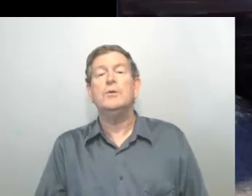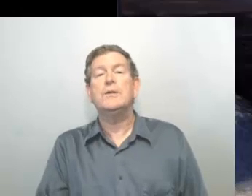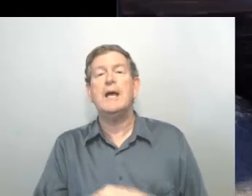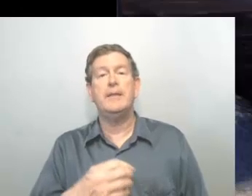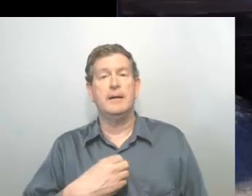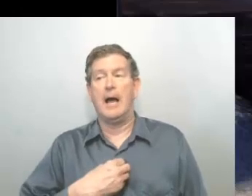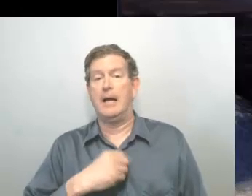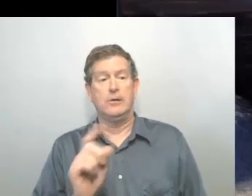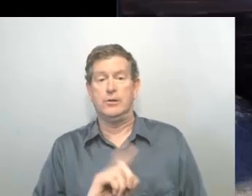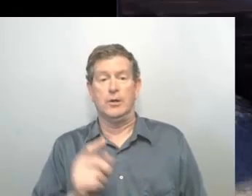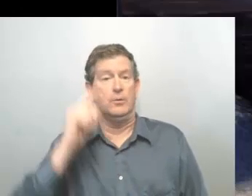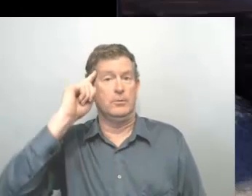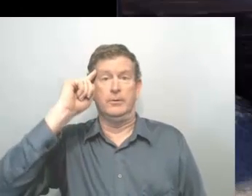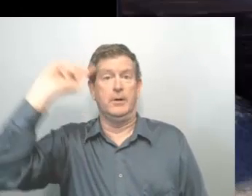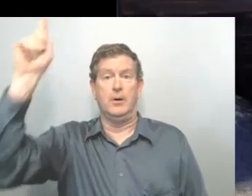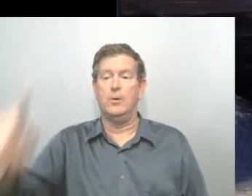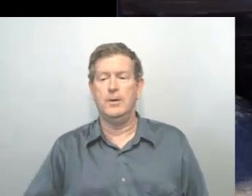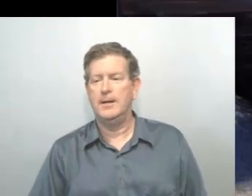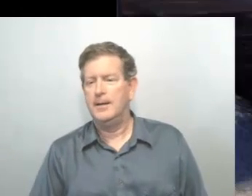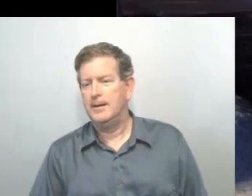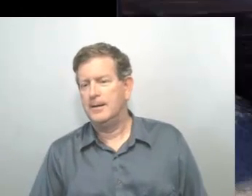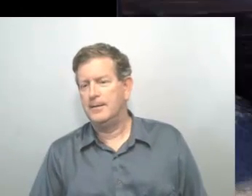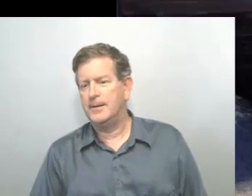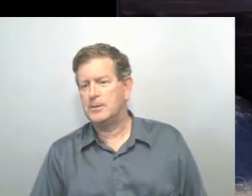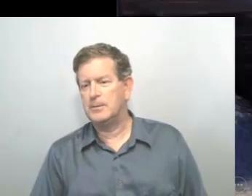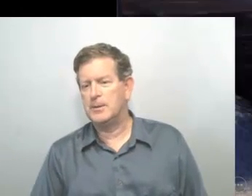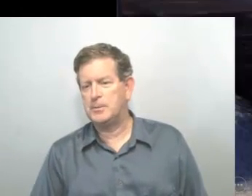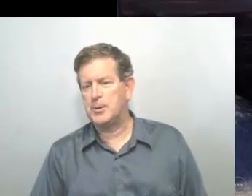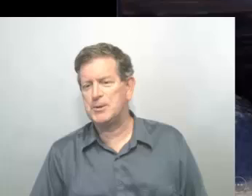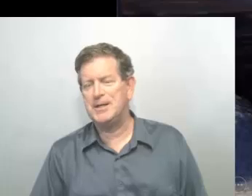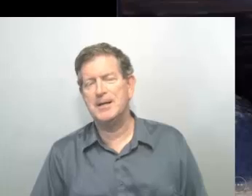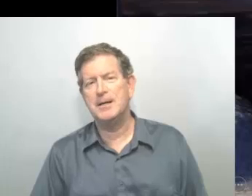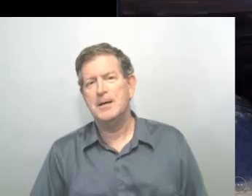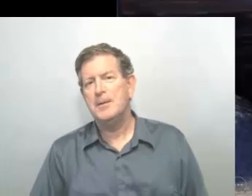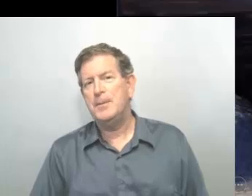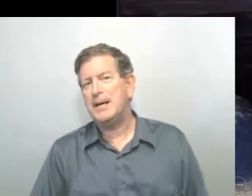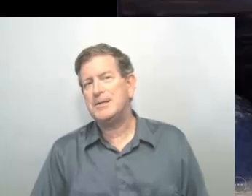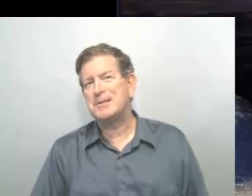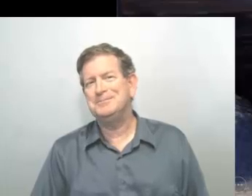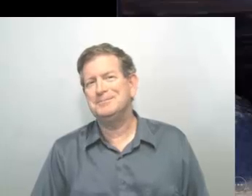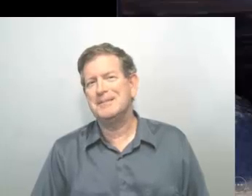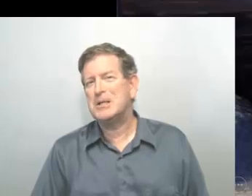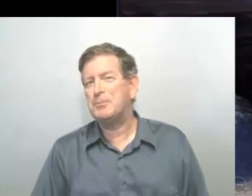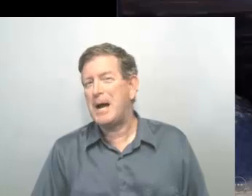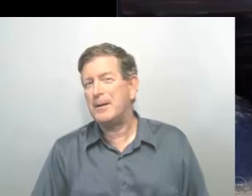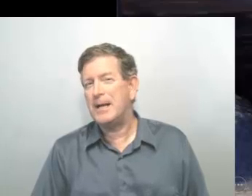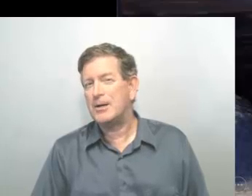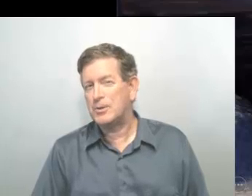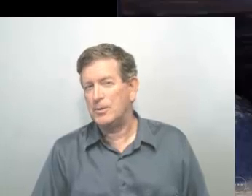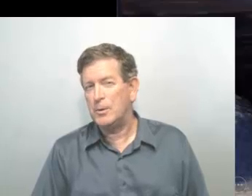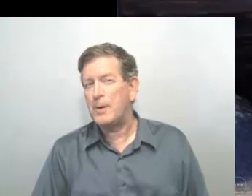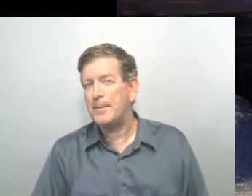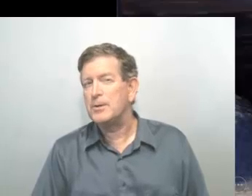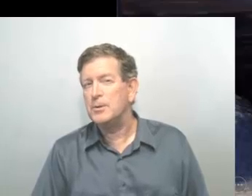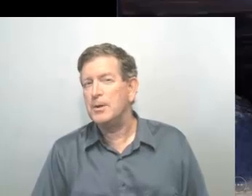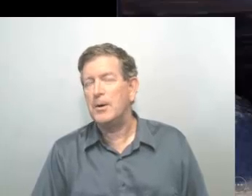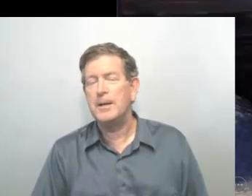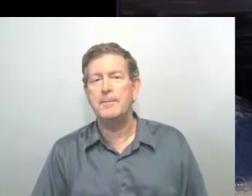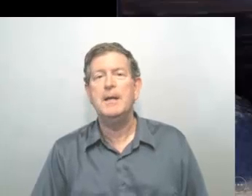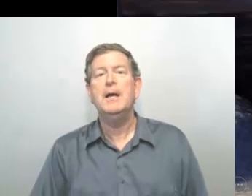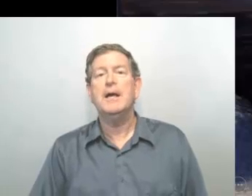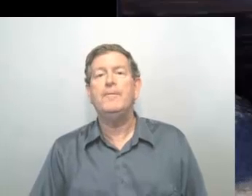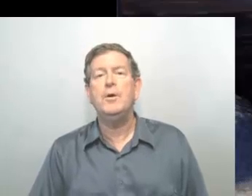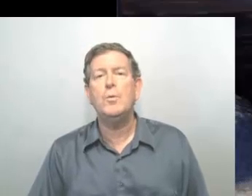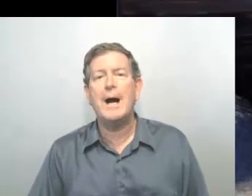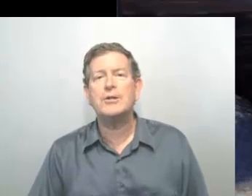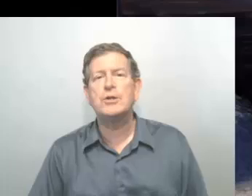Well, you say that I don't know this person here, but it's probably not true. You probably do know